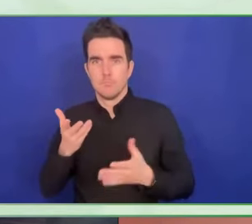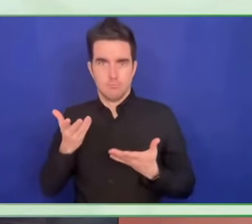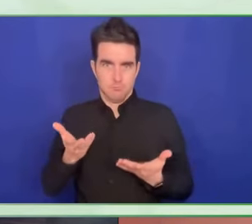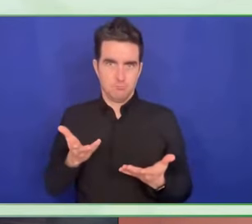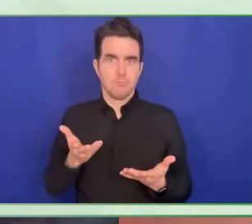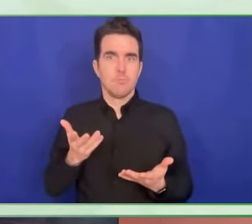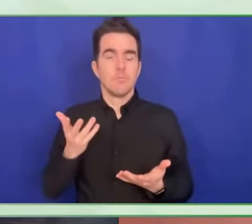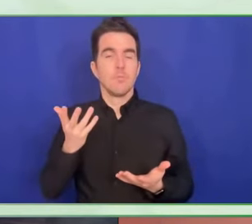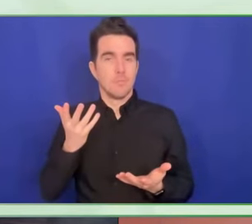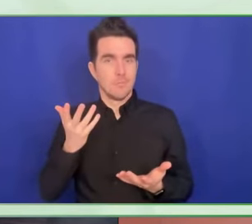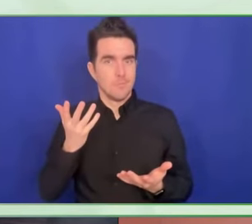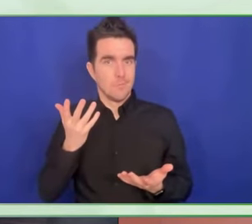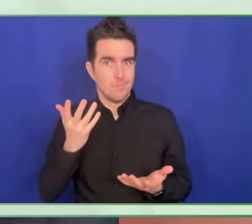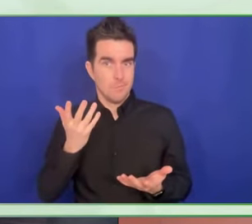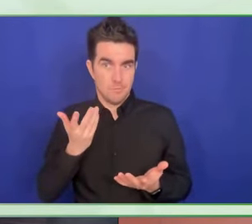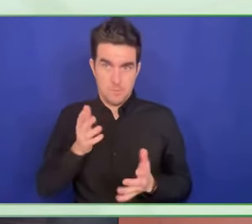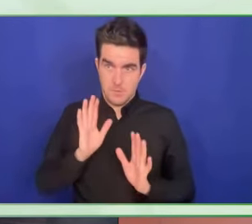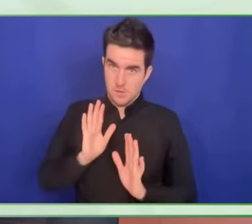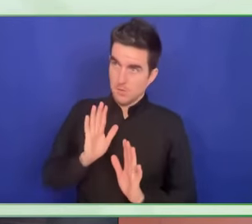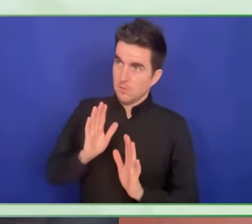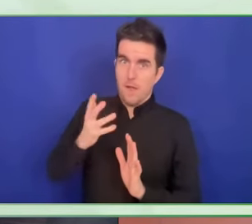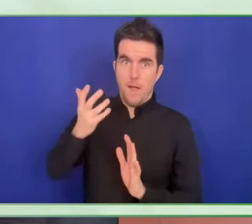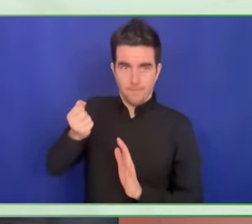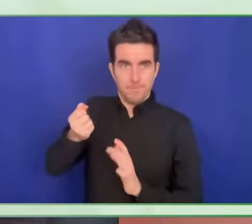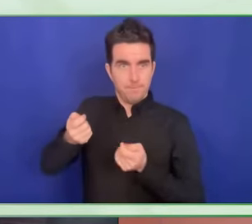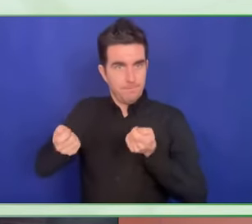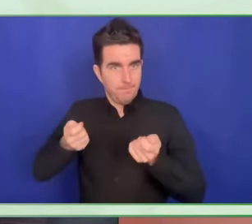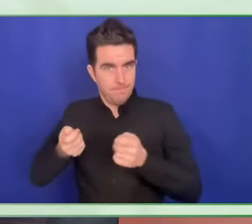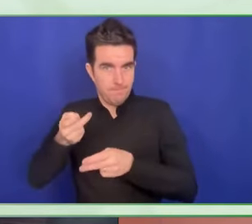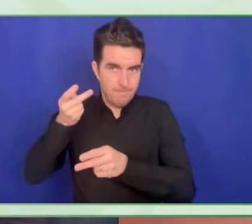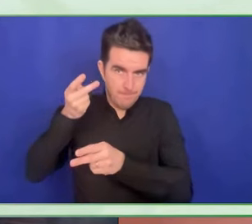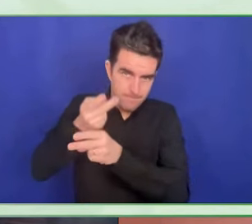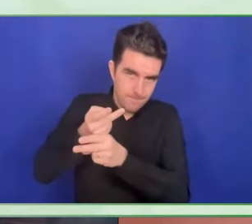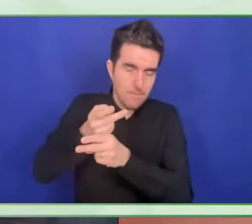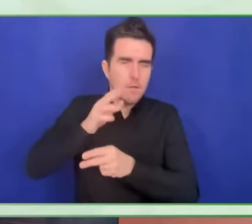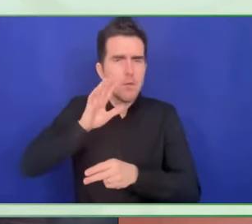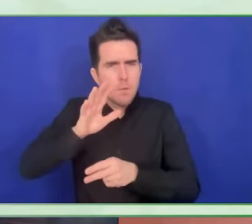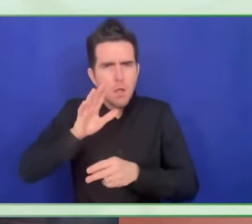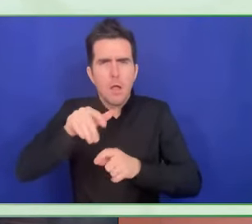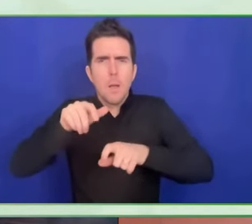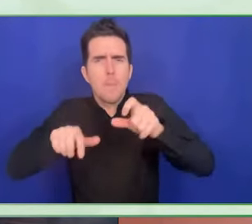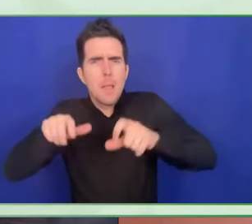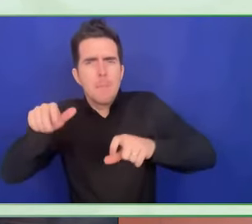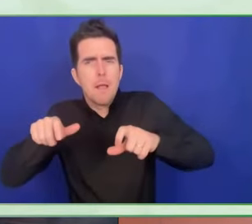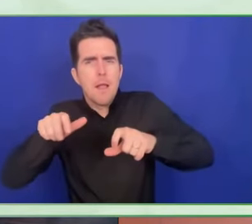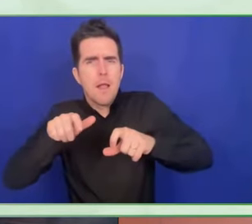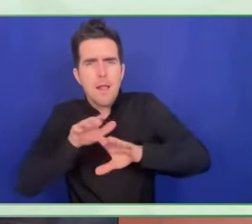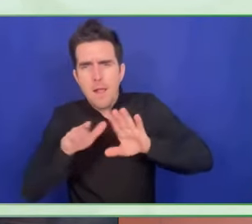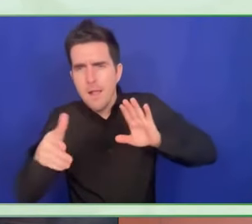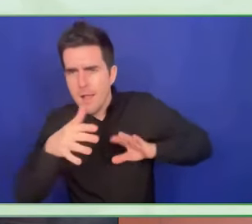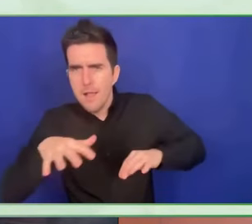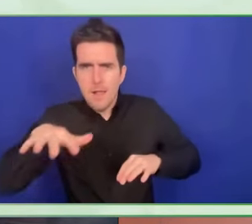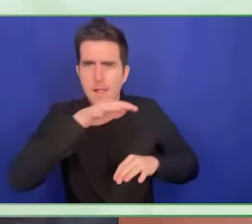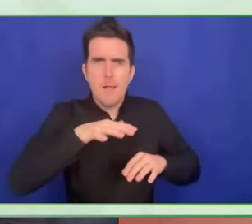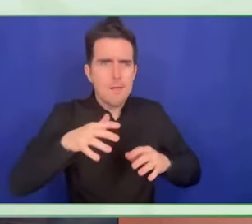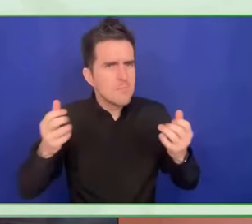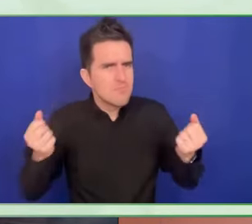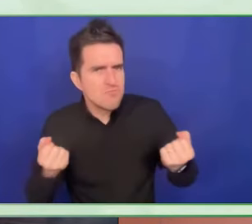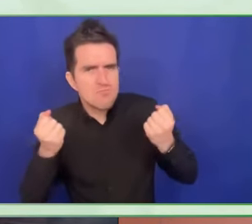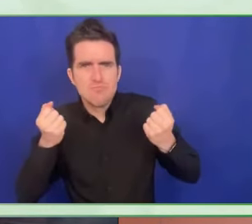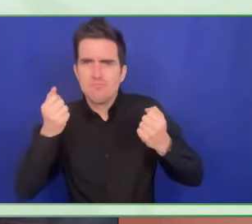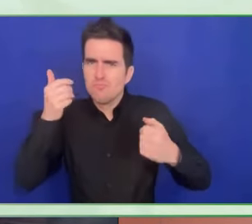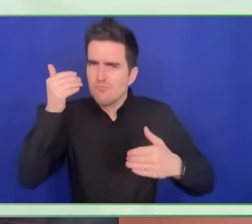Thank you, Ella. Our time is coming to a close, and there's so much more to say, and we're just